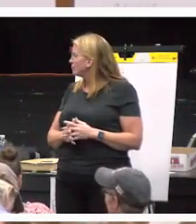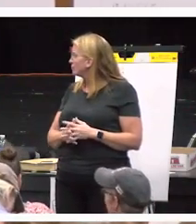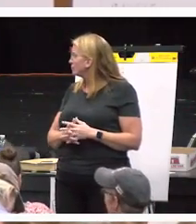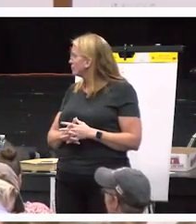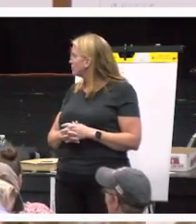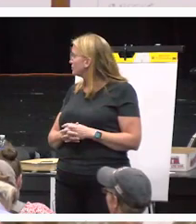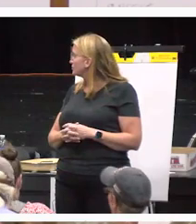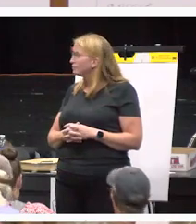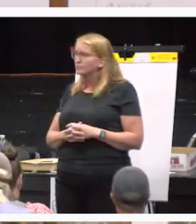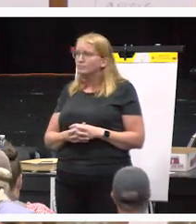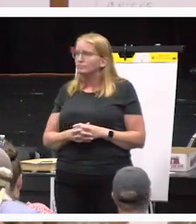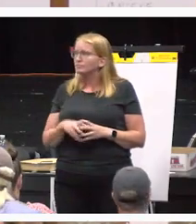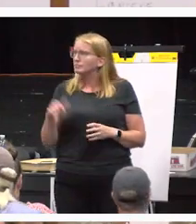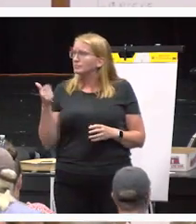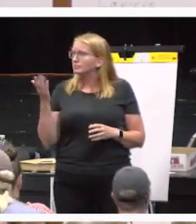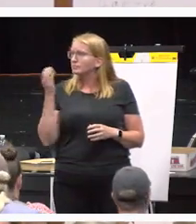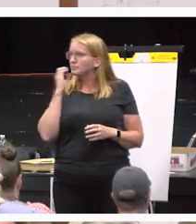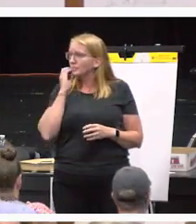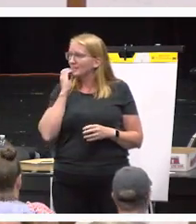Thank you.